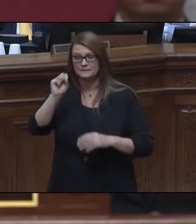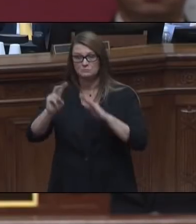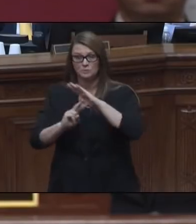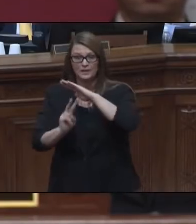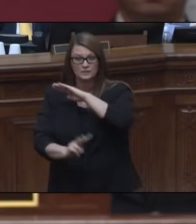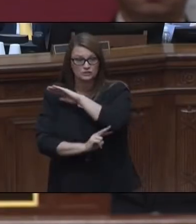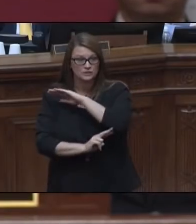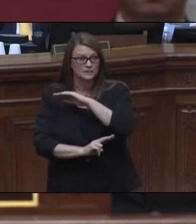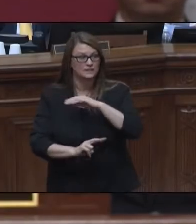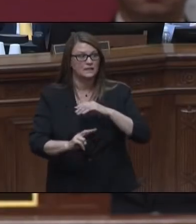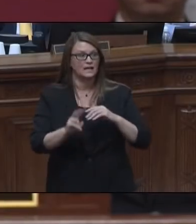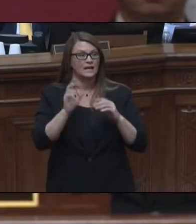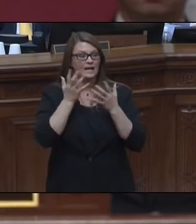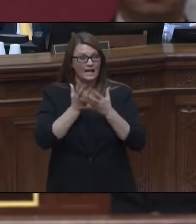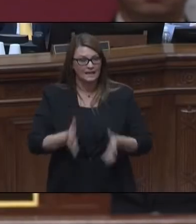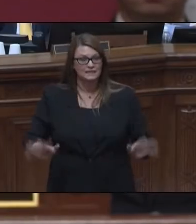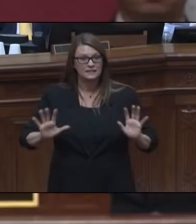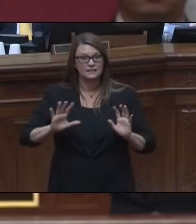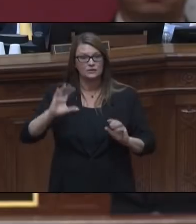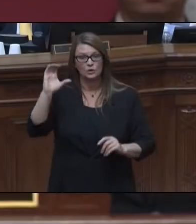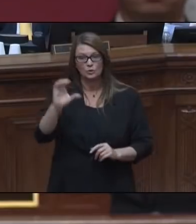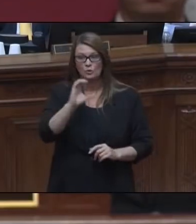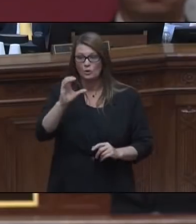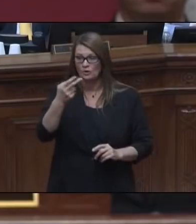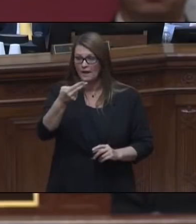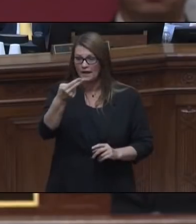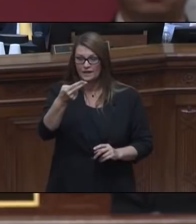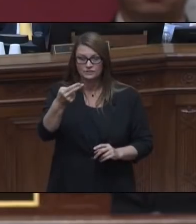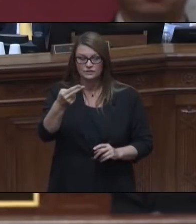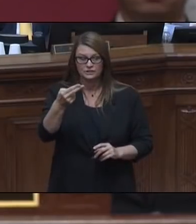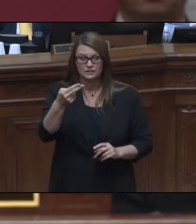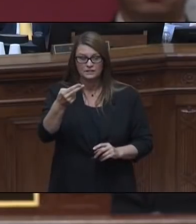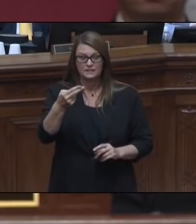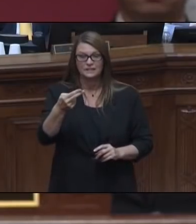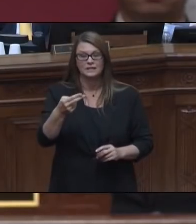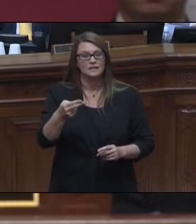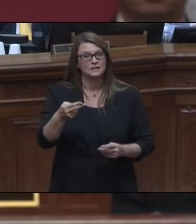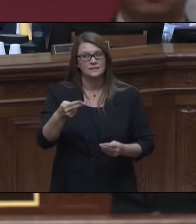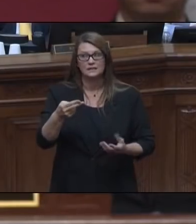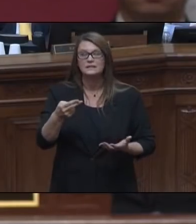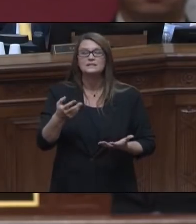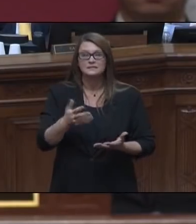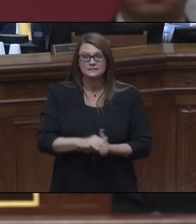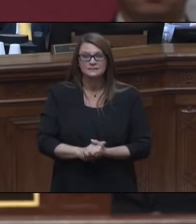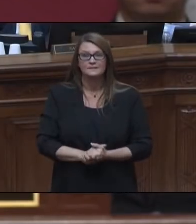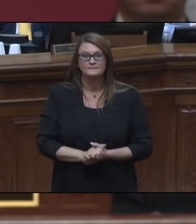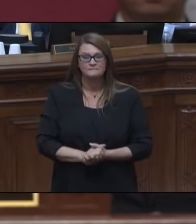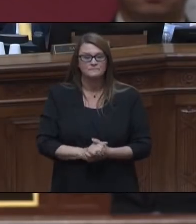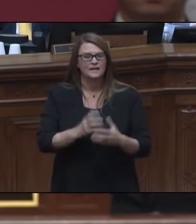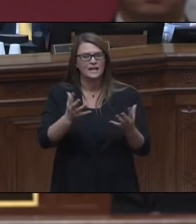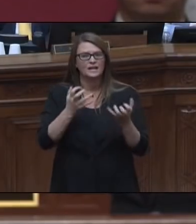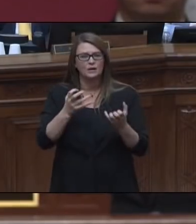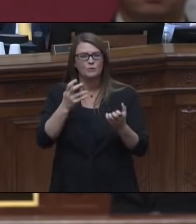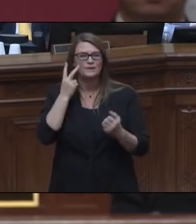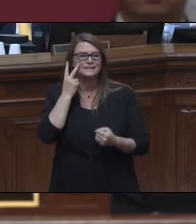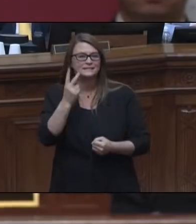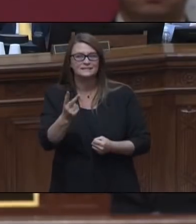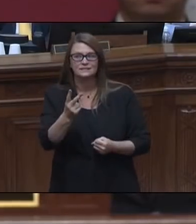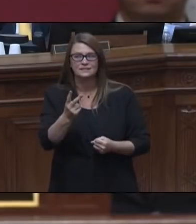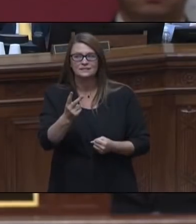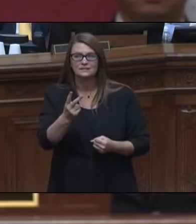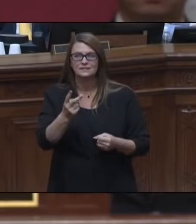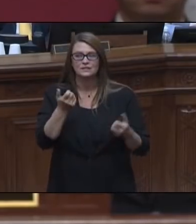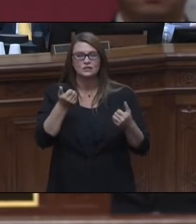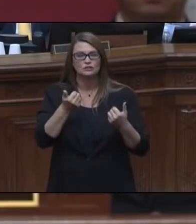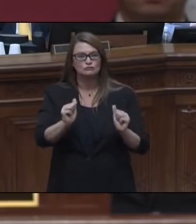to see us complete Corridor H, or surely get it way down the trail. I absolutely want to see us